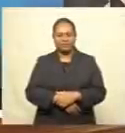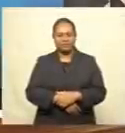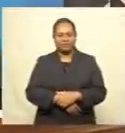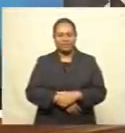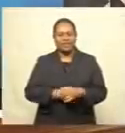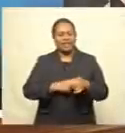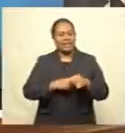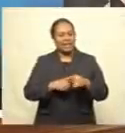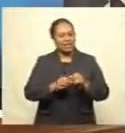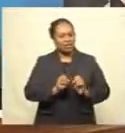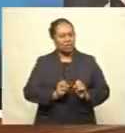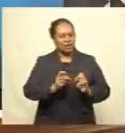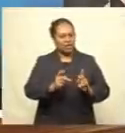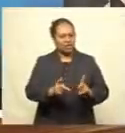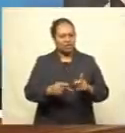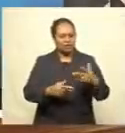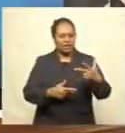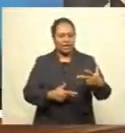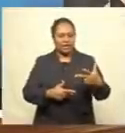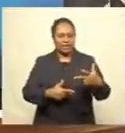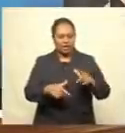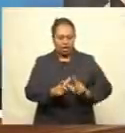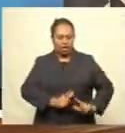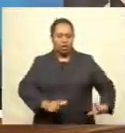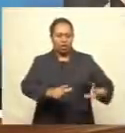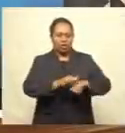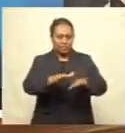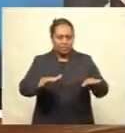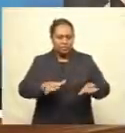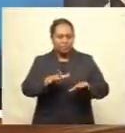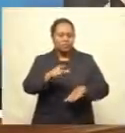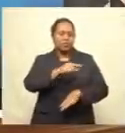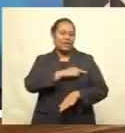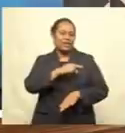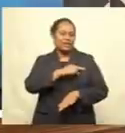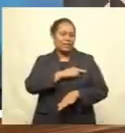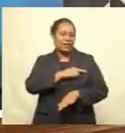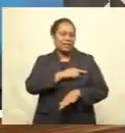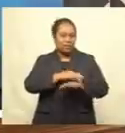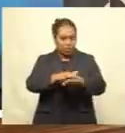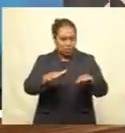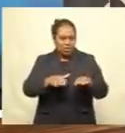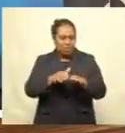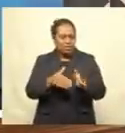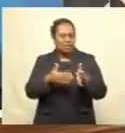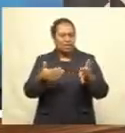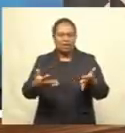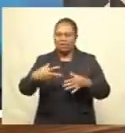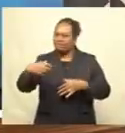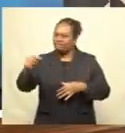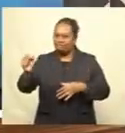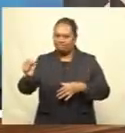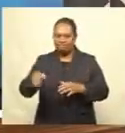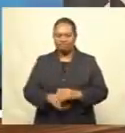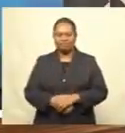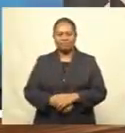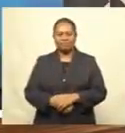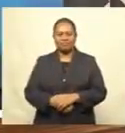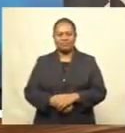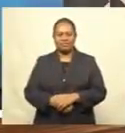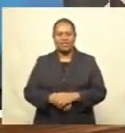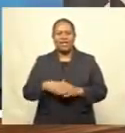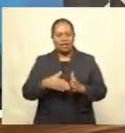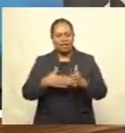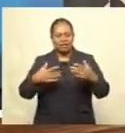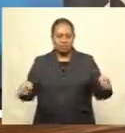last opportunity for 8 local swimmers to qualify for the Olympic Games on merit has slipped through their hands. They were to compete